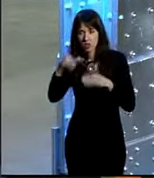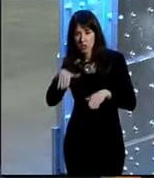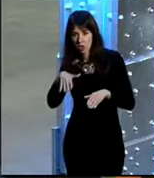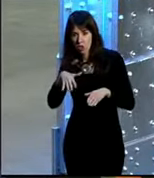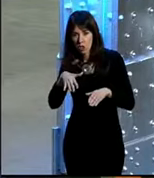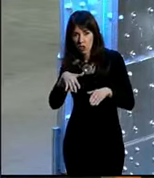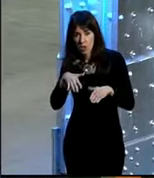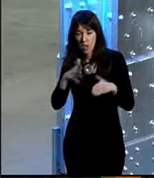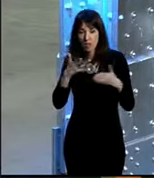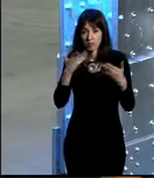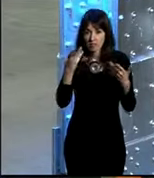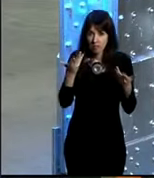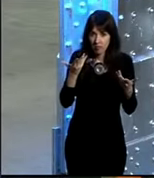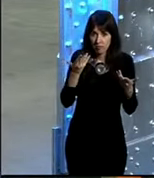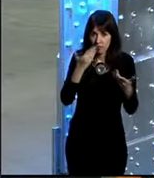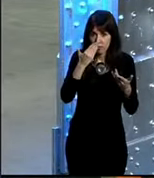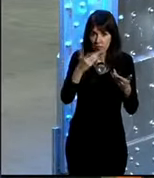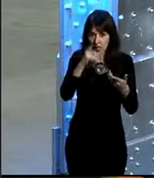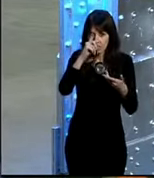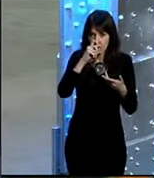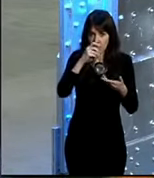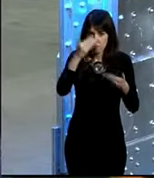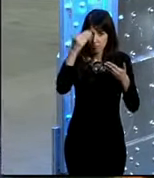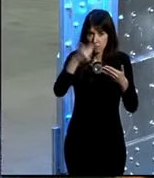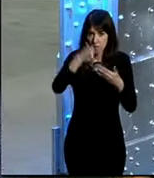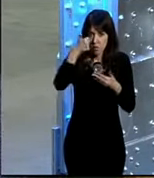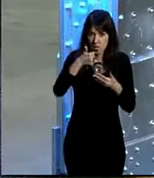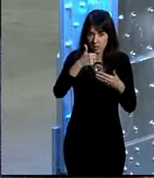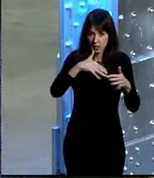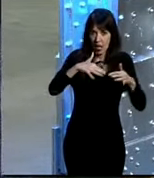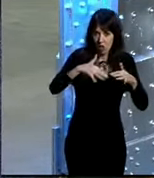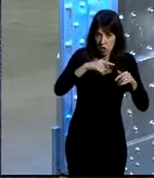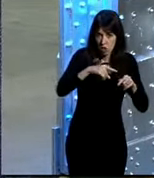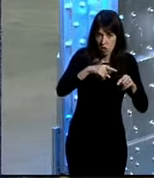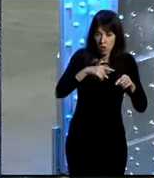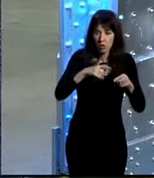actions are remembered much better than stories,